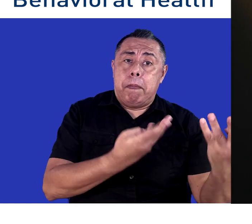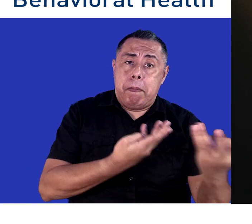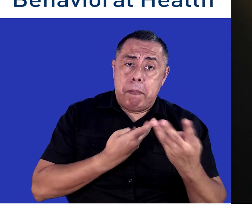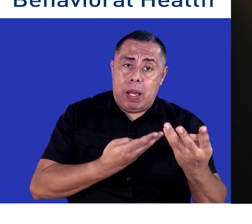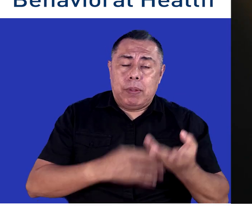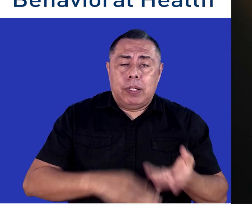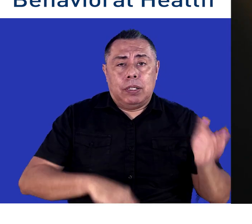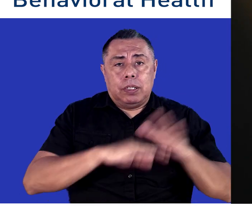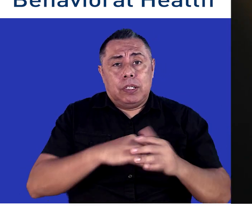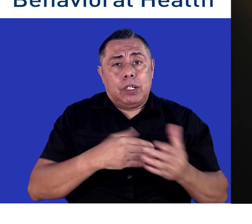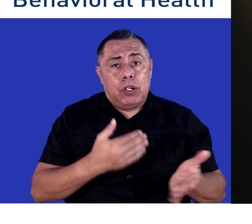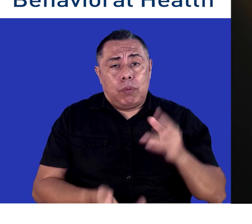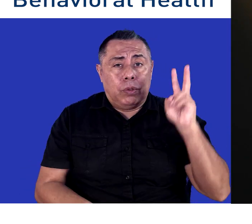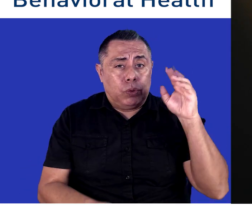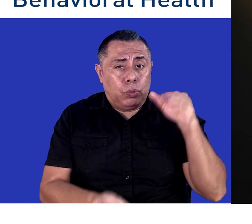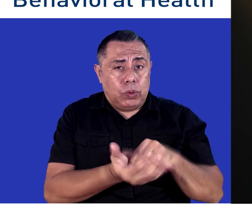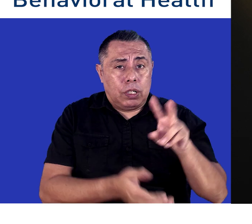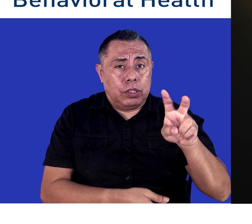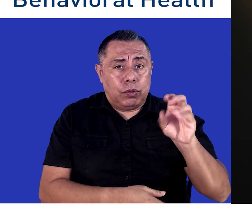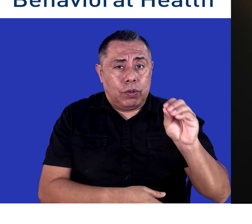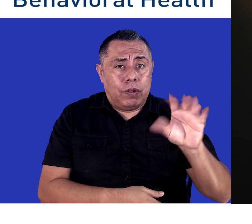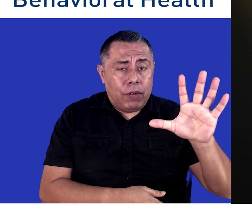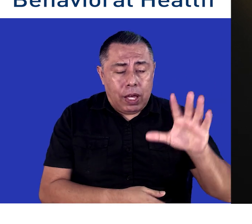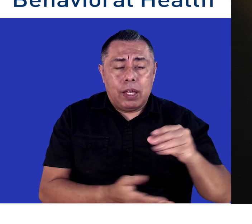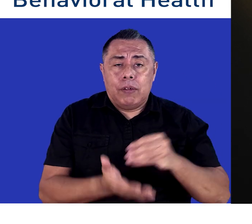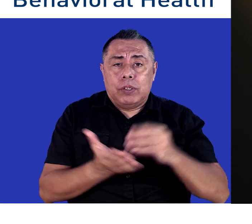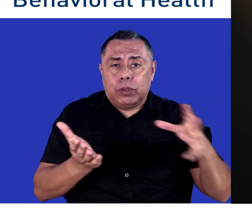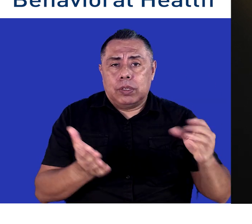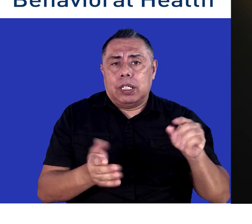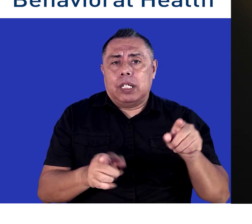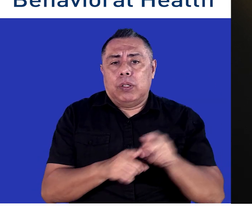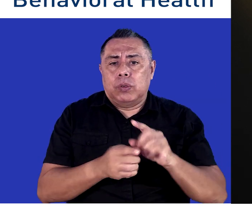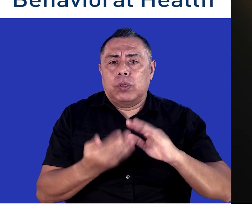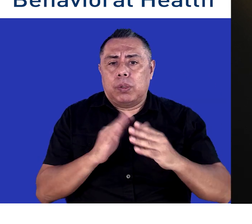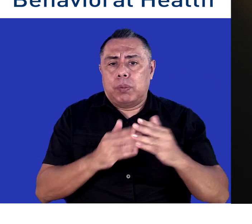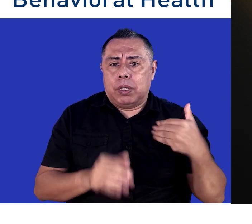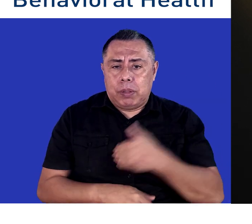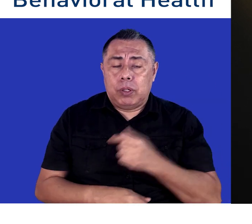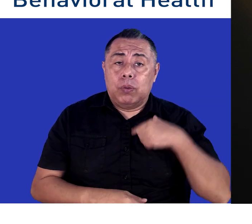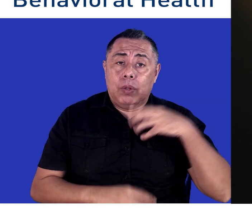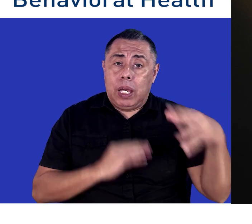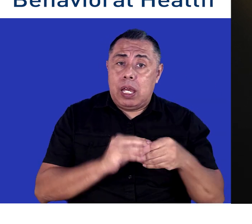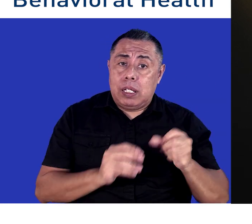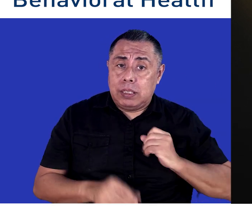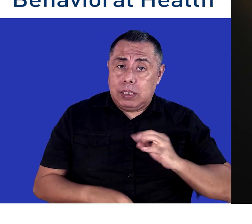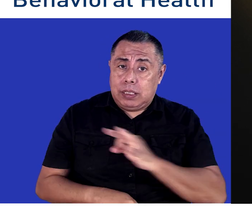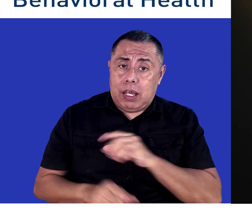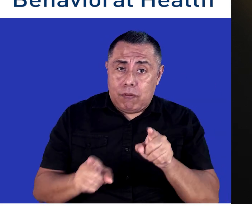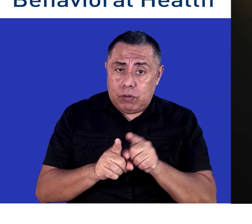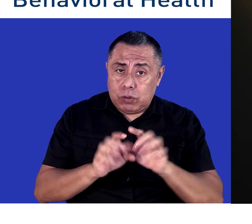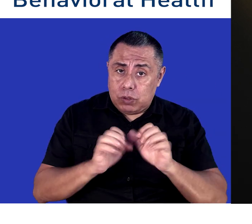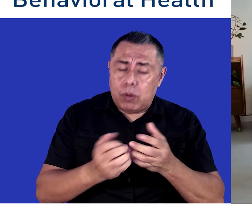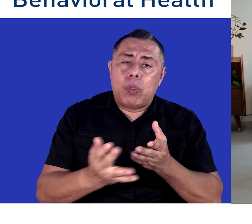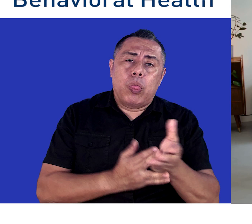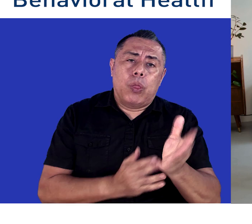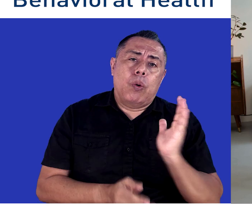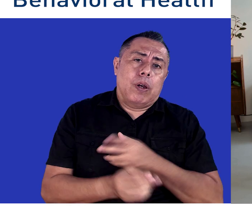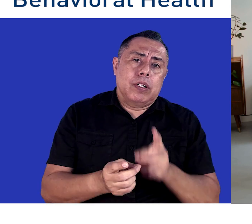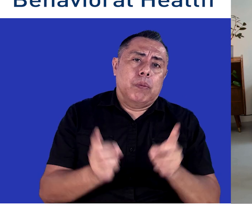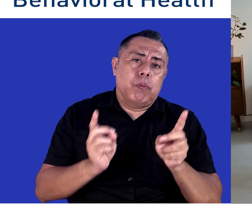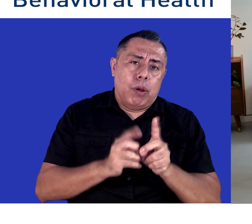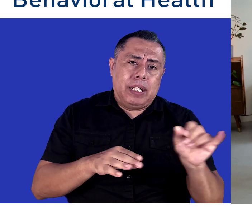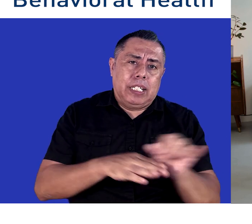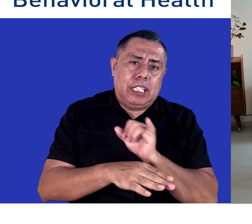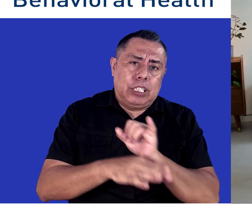approximately 2,205 students and community members. Another avenue in building future staff is through our department's